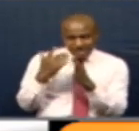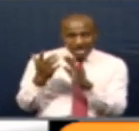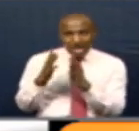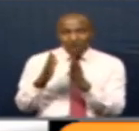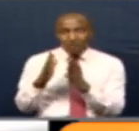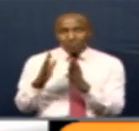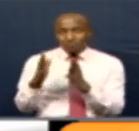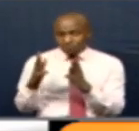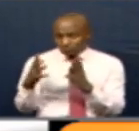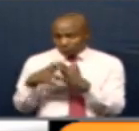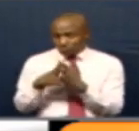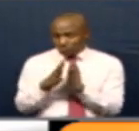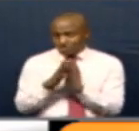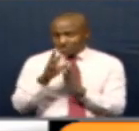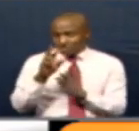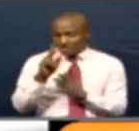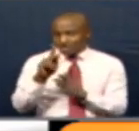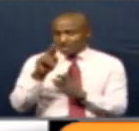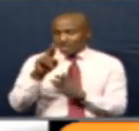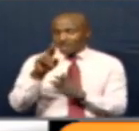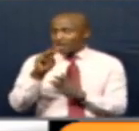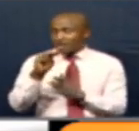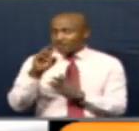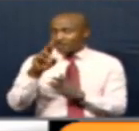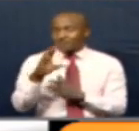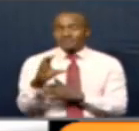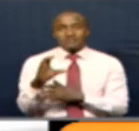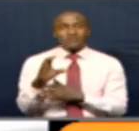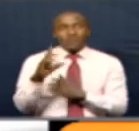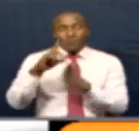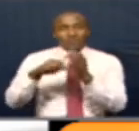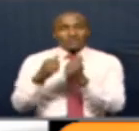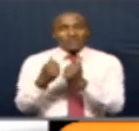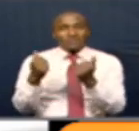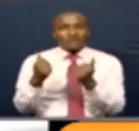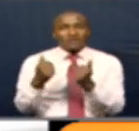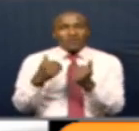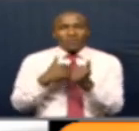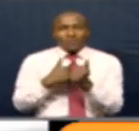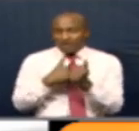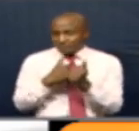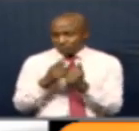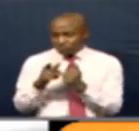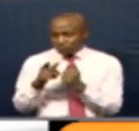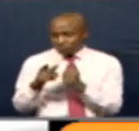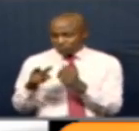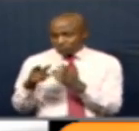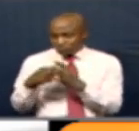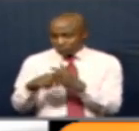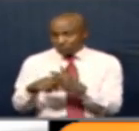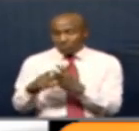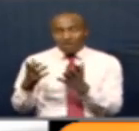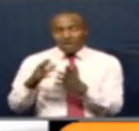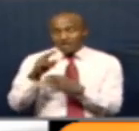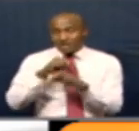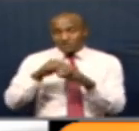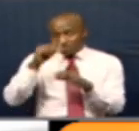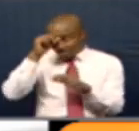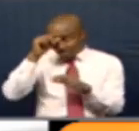the KMRC. Mm-hmm. So what is happening is we got tier one capital where national government